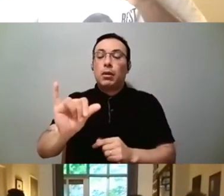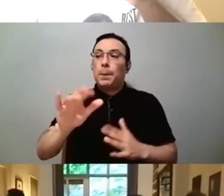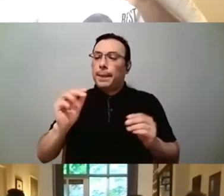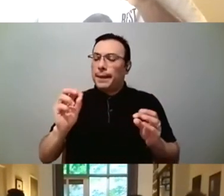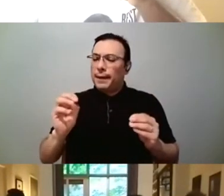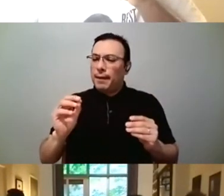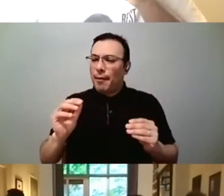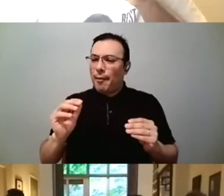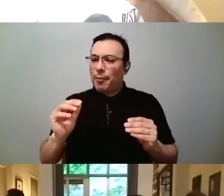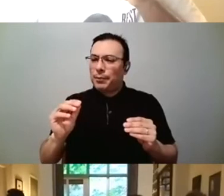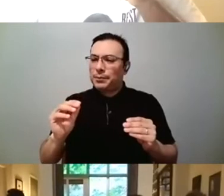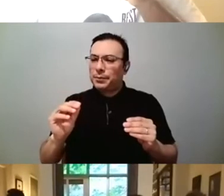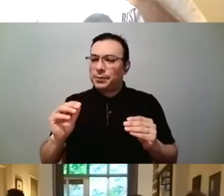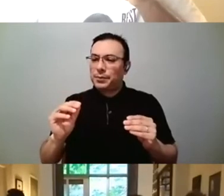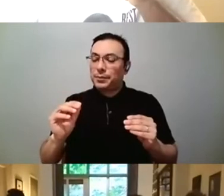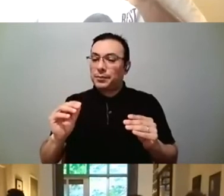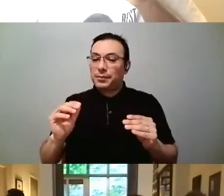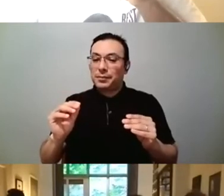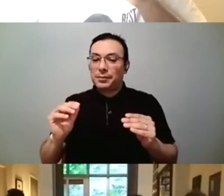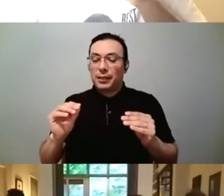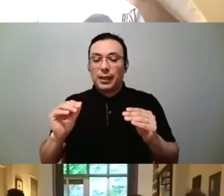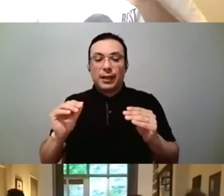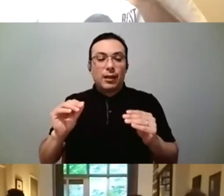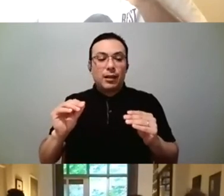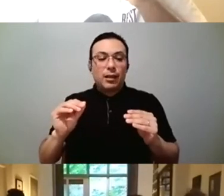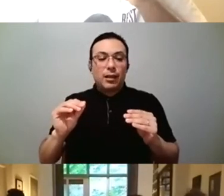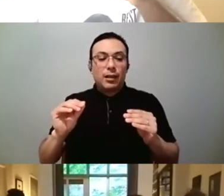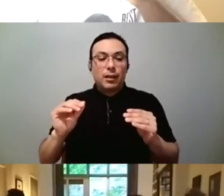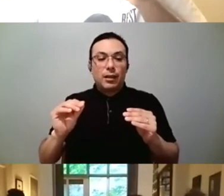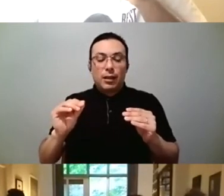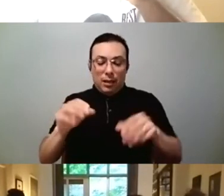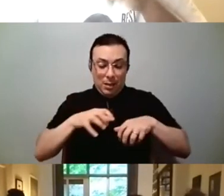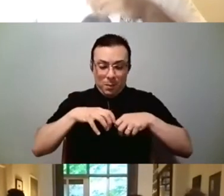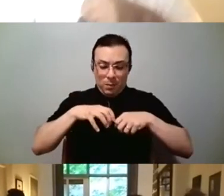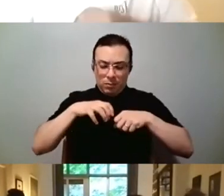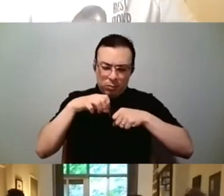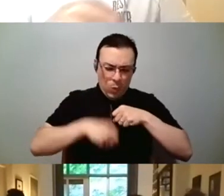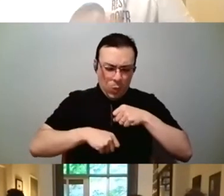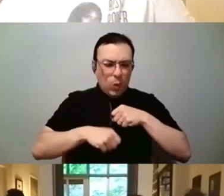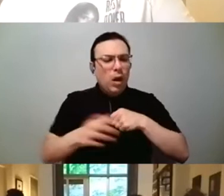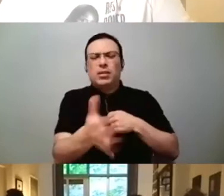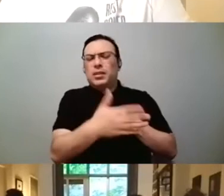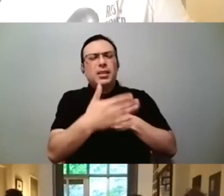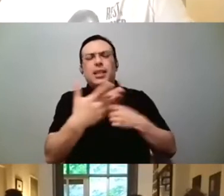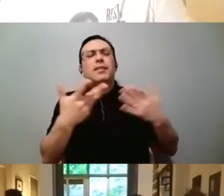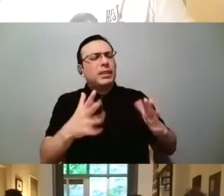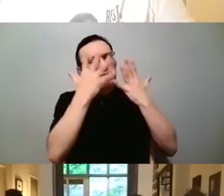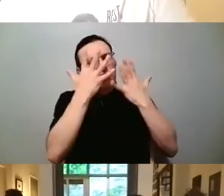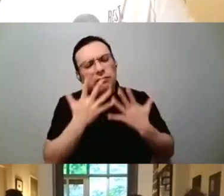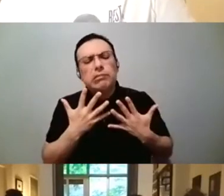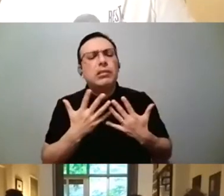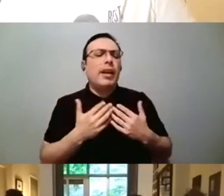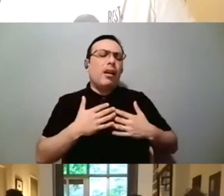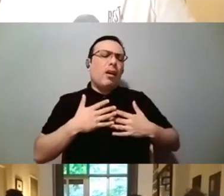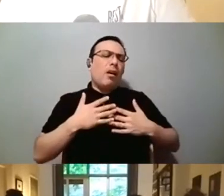Heather And taking the marching orders to get past morning and just move on with the production